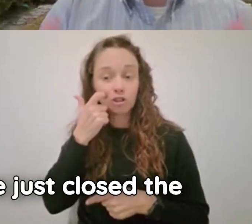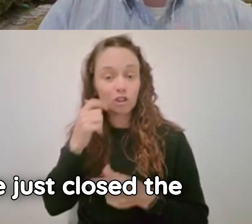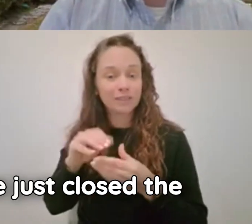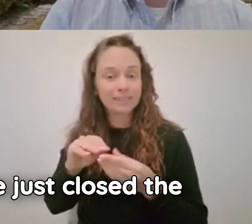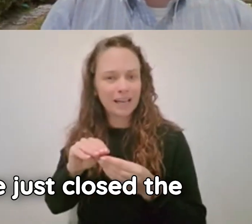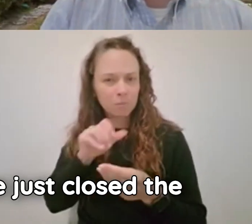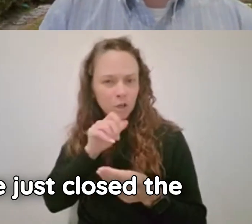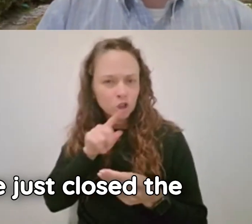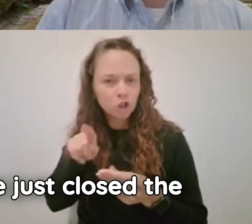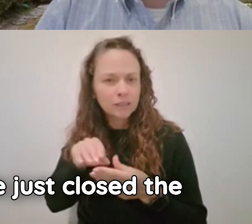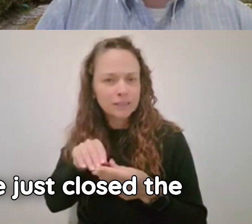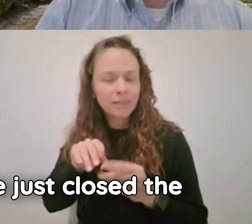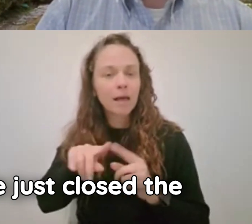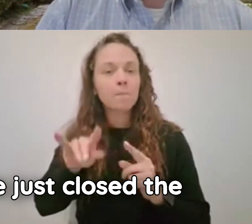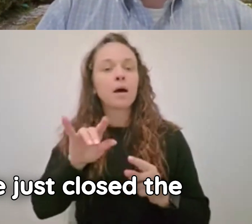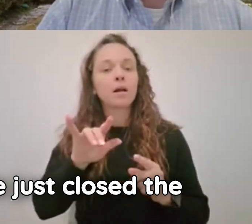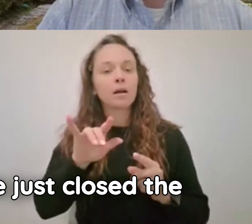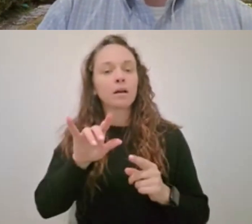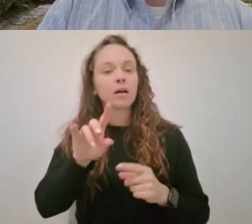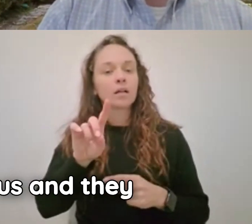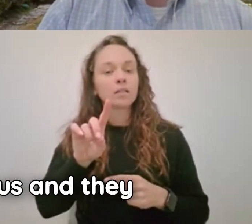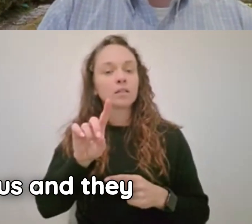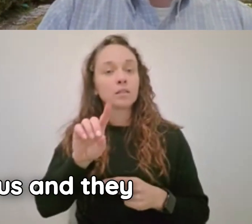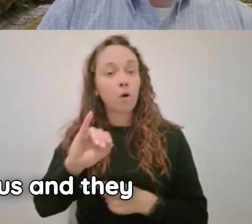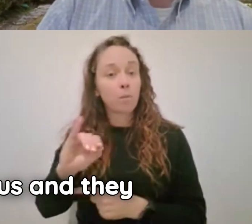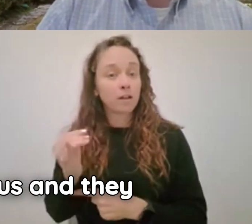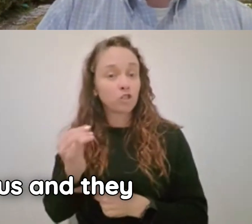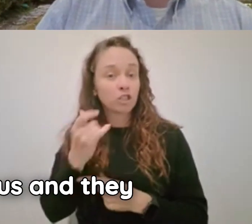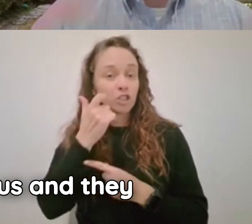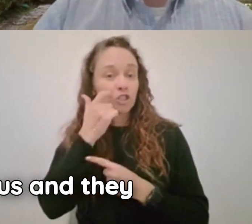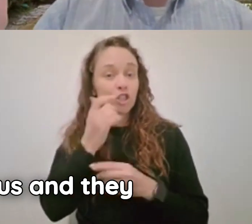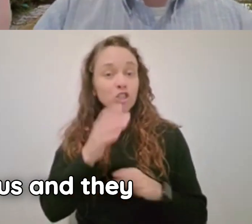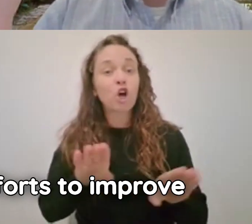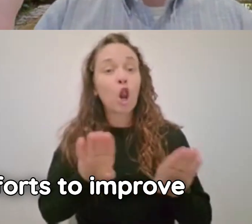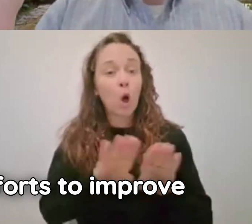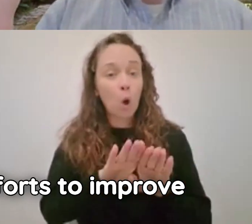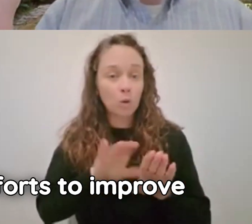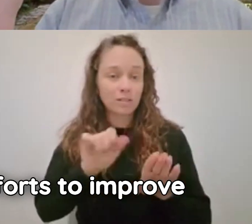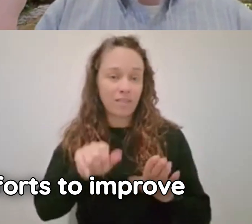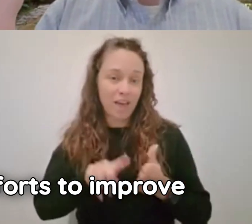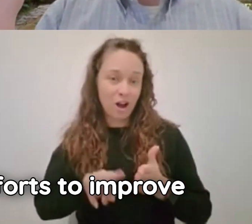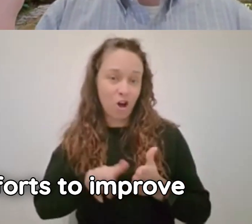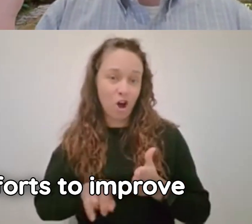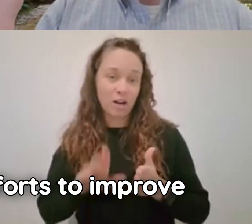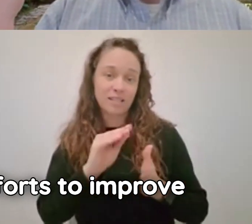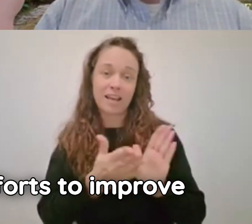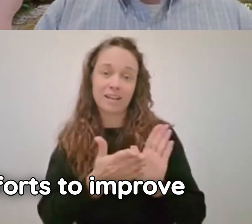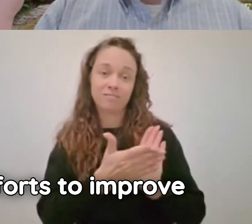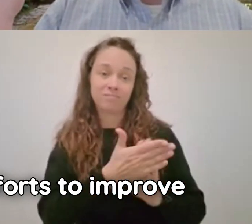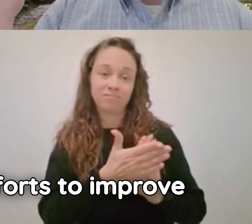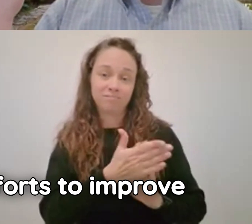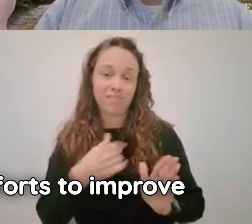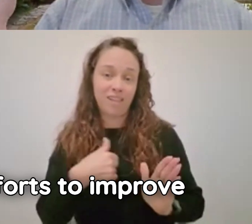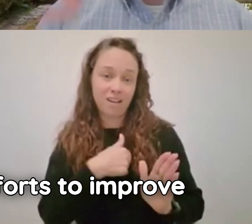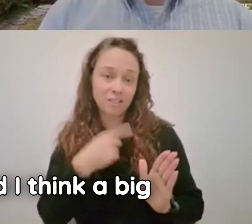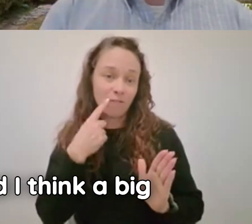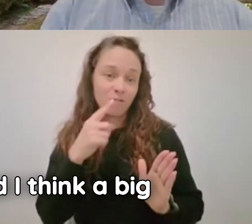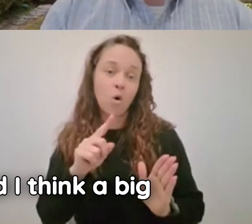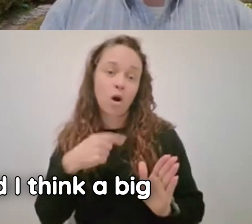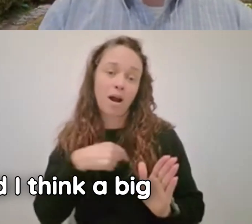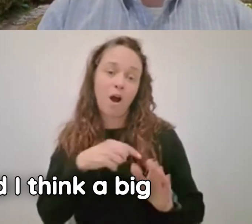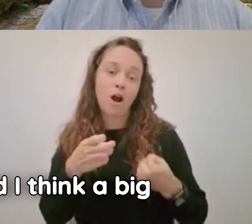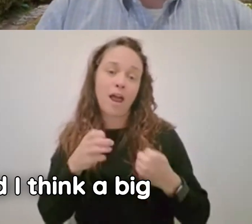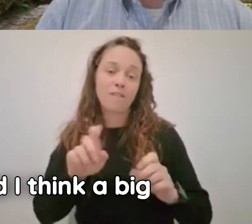but the Department of Justice just closed the accessibility audit on us, and they commended us for our efforts to improve